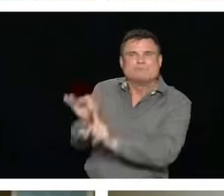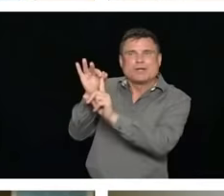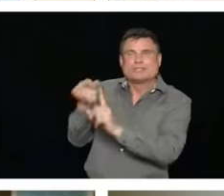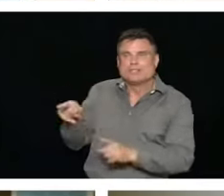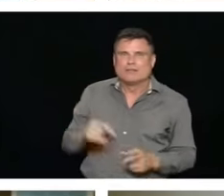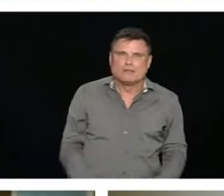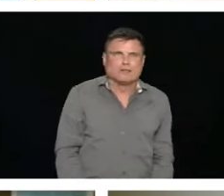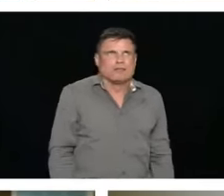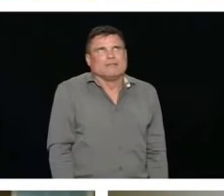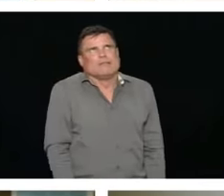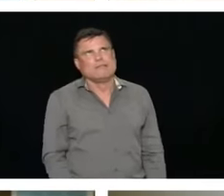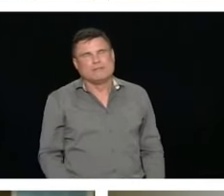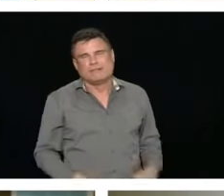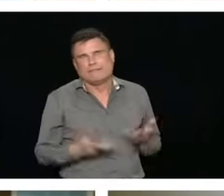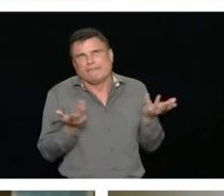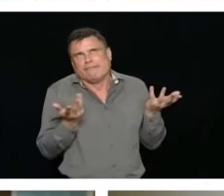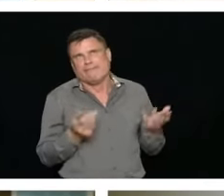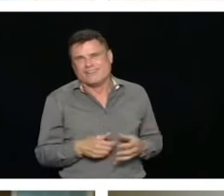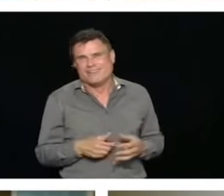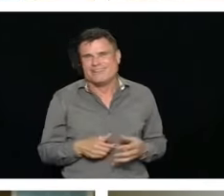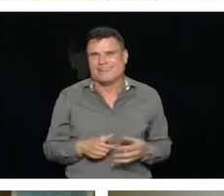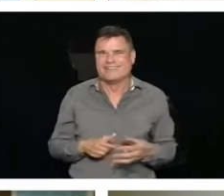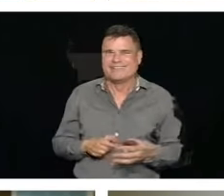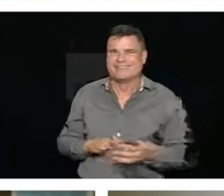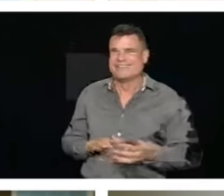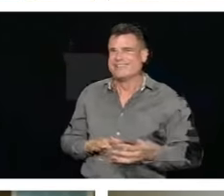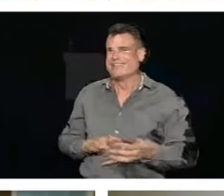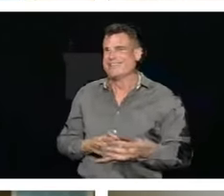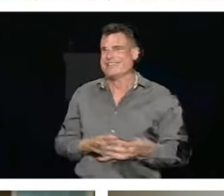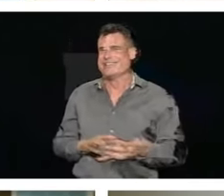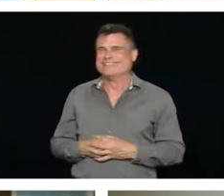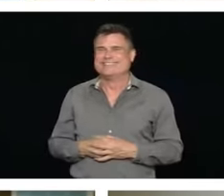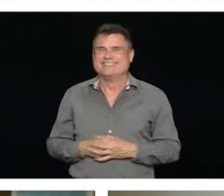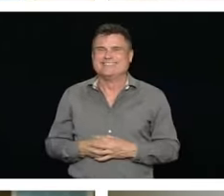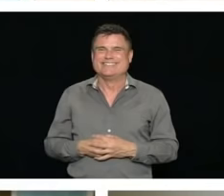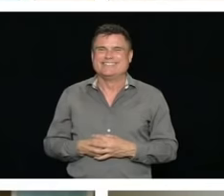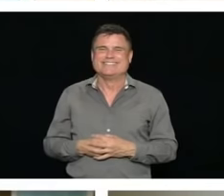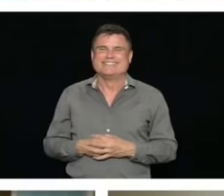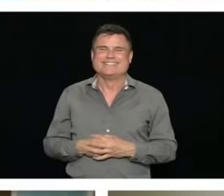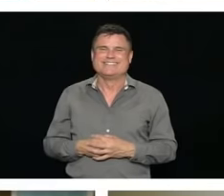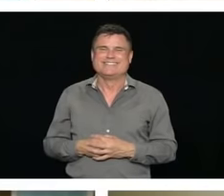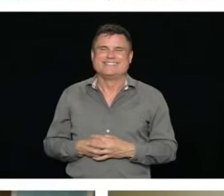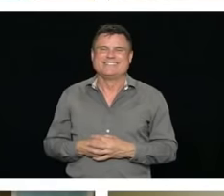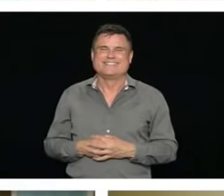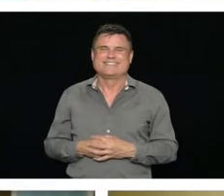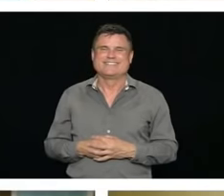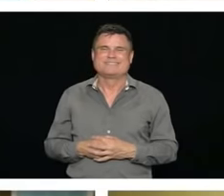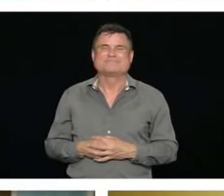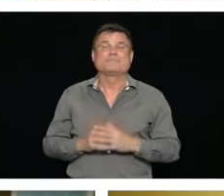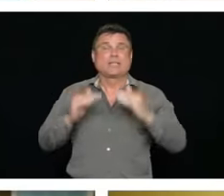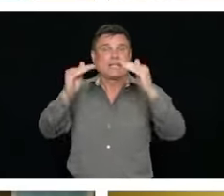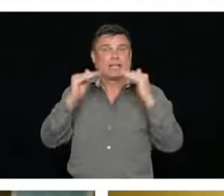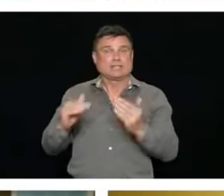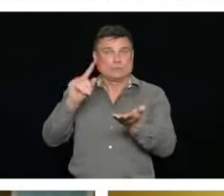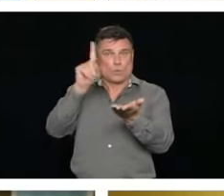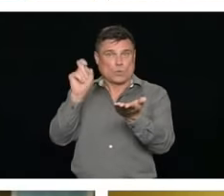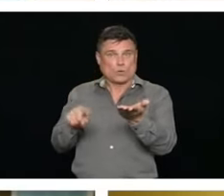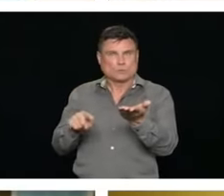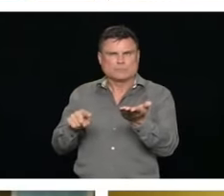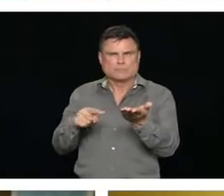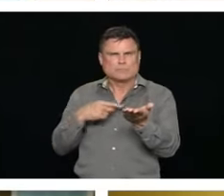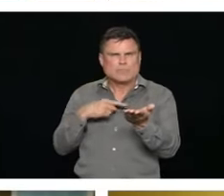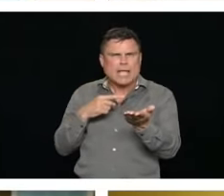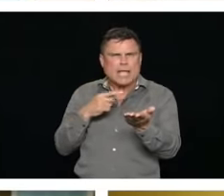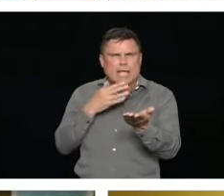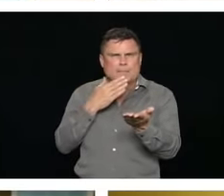And I think, Dr. Cornell, this question might be best for you. He says, what is the process for COVID-19 contact tracing and